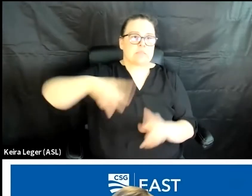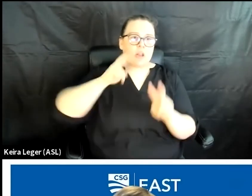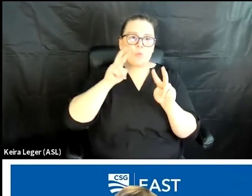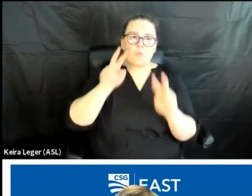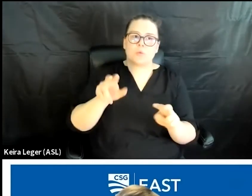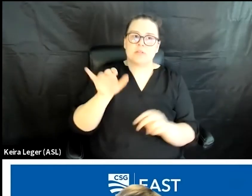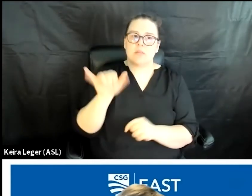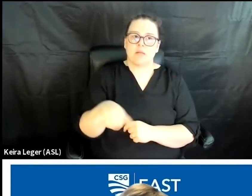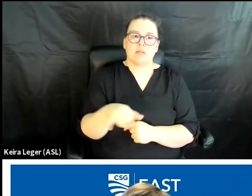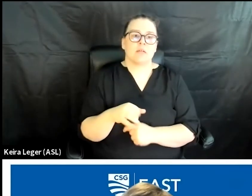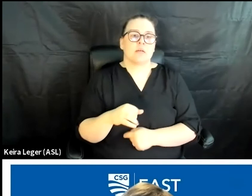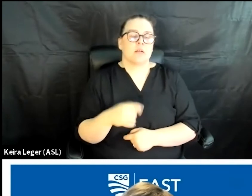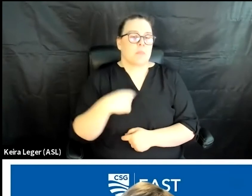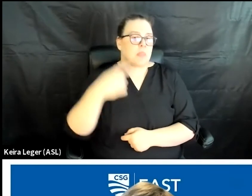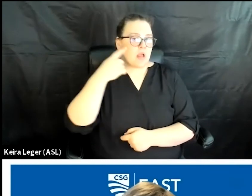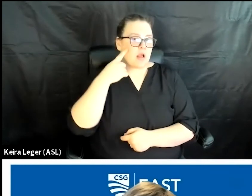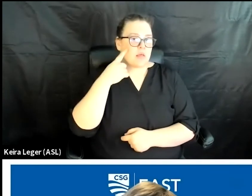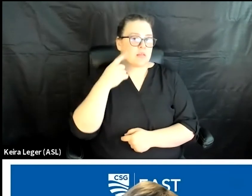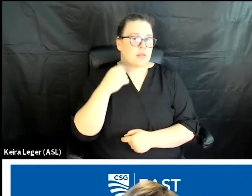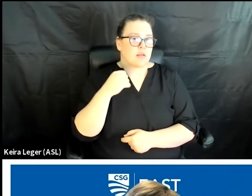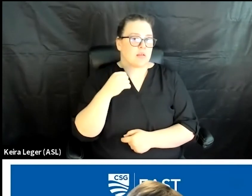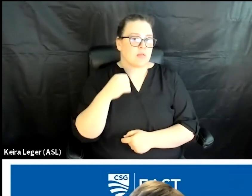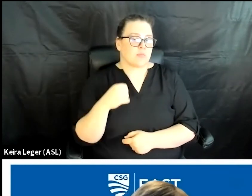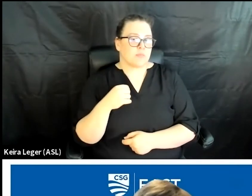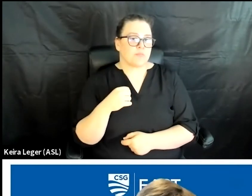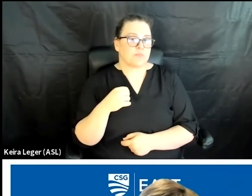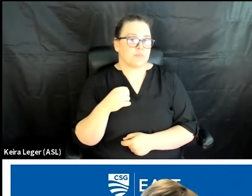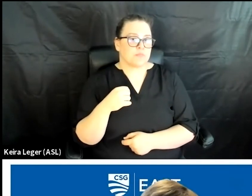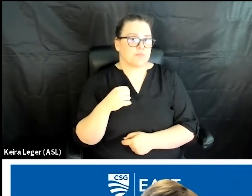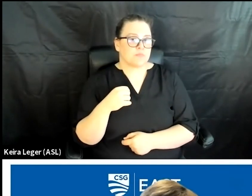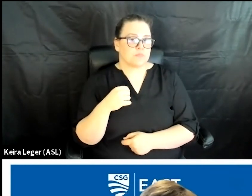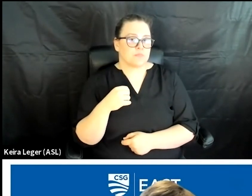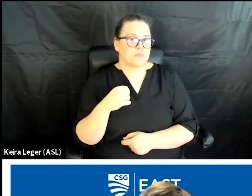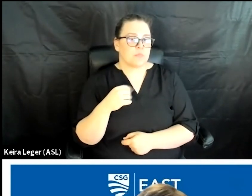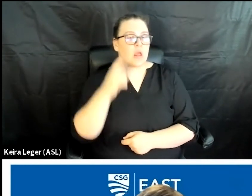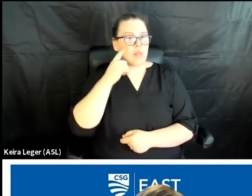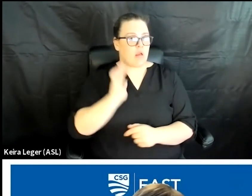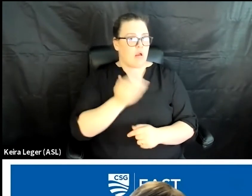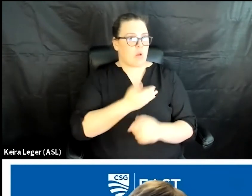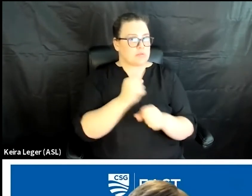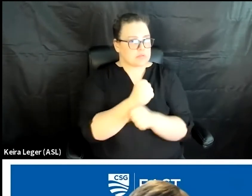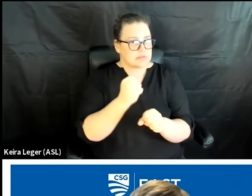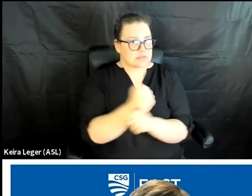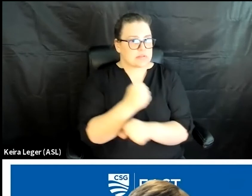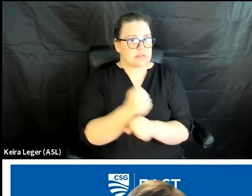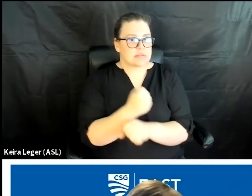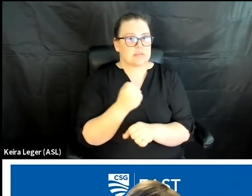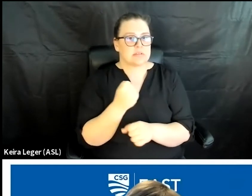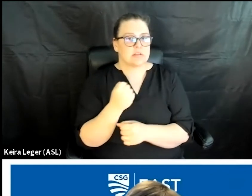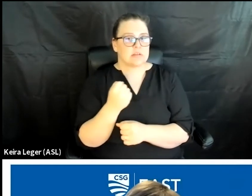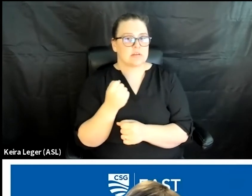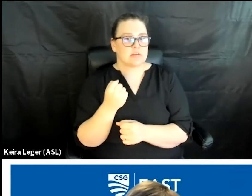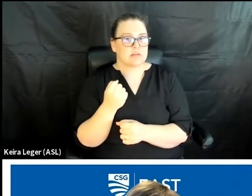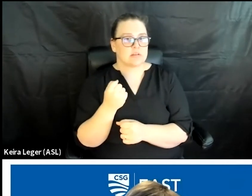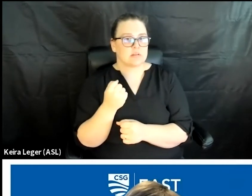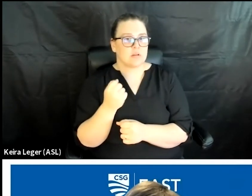I think that our statistics are driven by how the large firms are just much more engaged in running their health